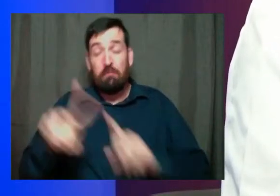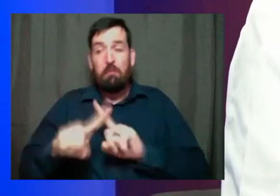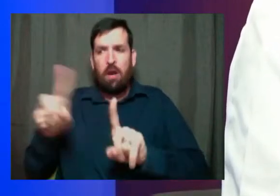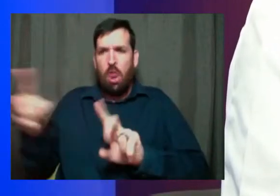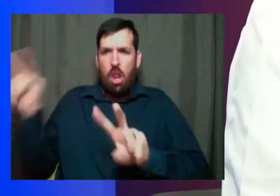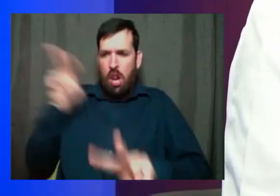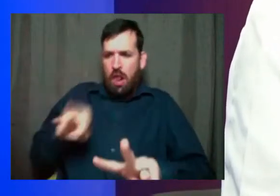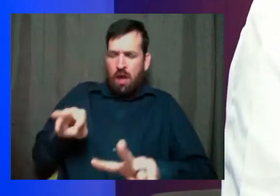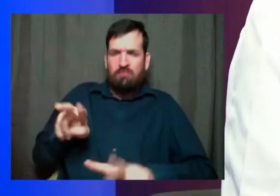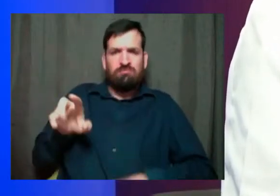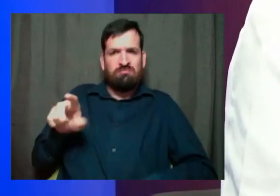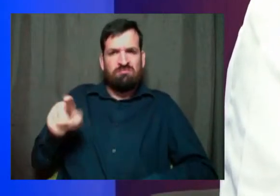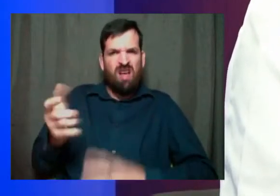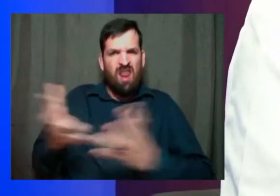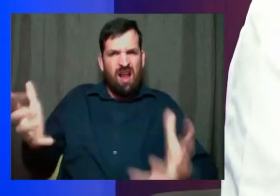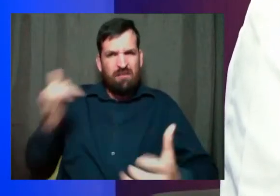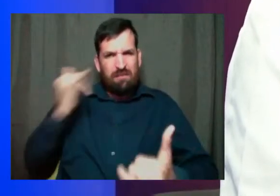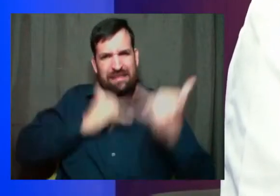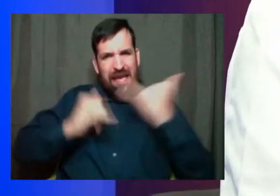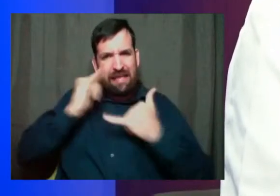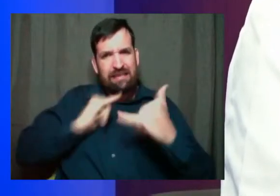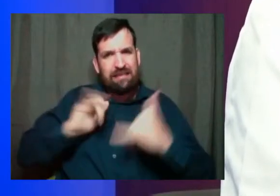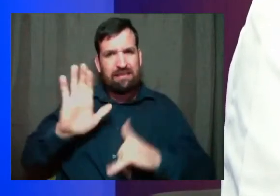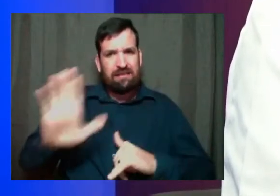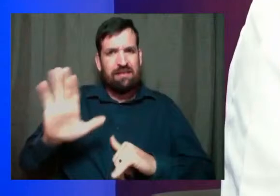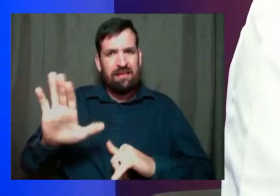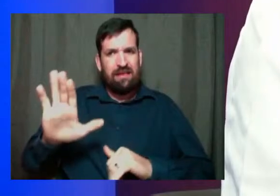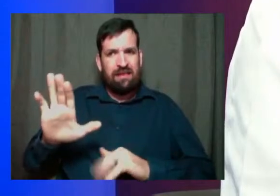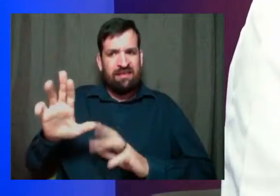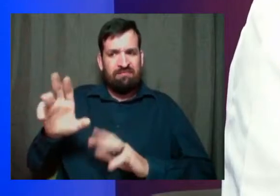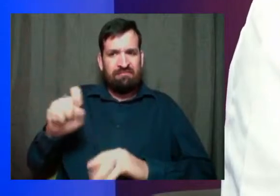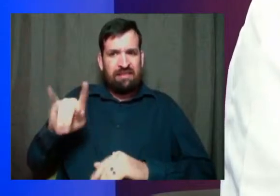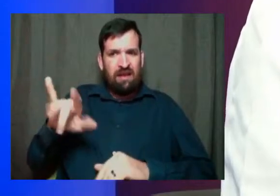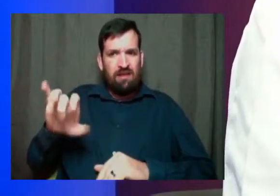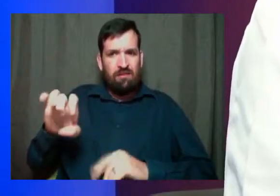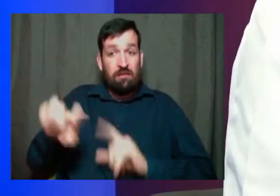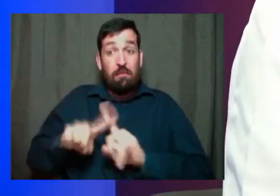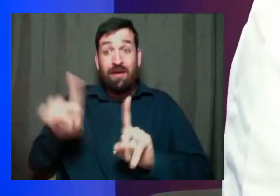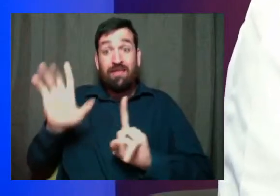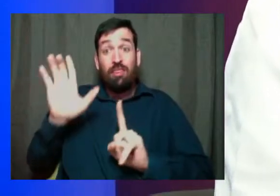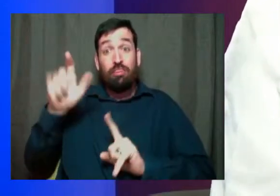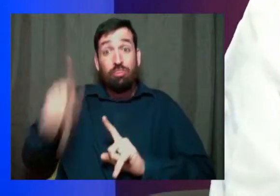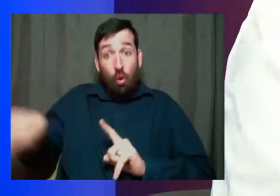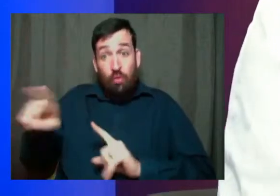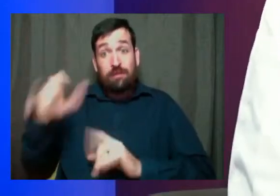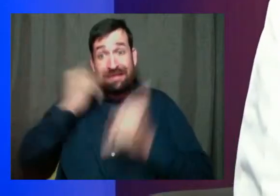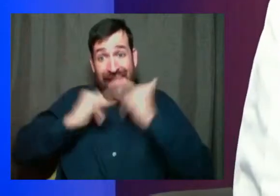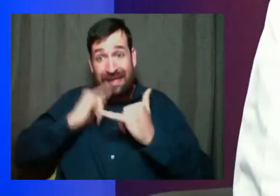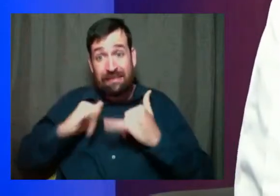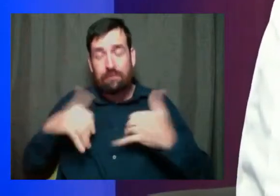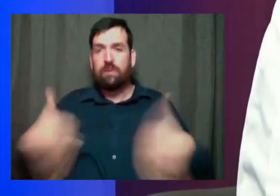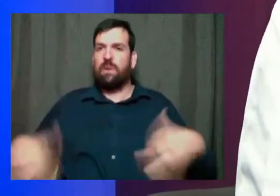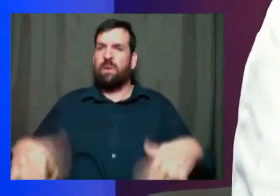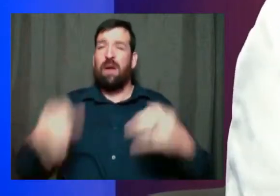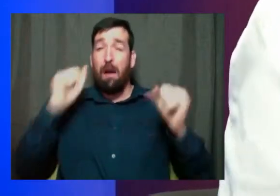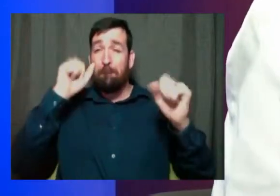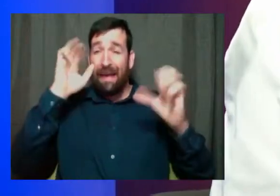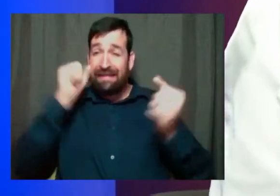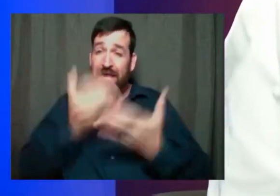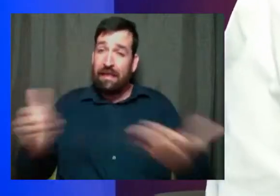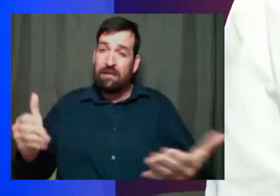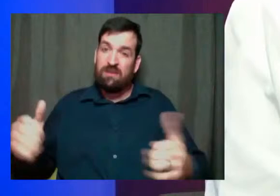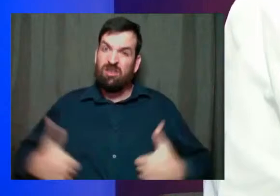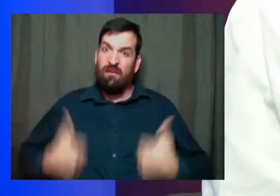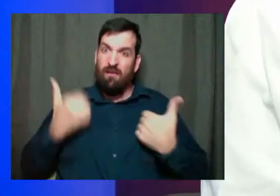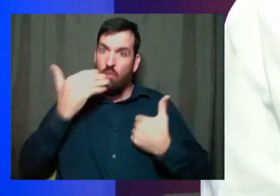a lot of mistakes in his form. But those mistakes have allowed him to do some amazing things. He survived really well. Now you take another